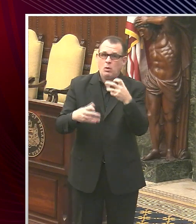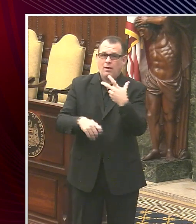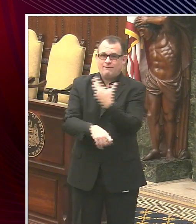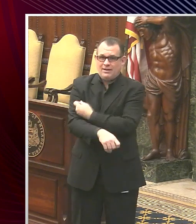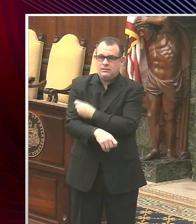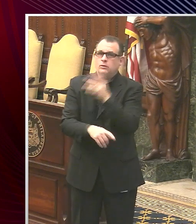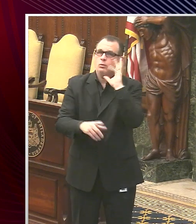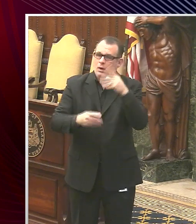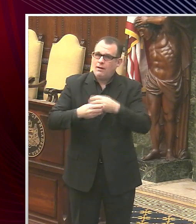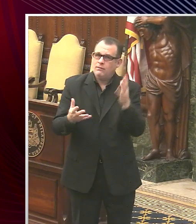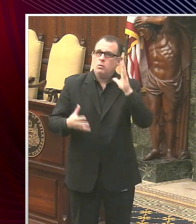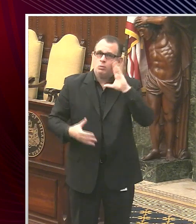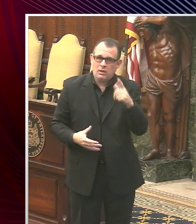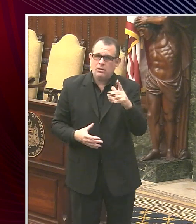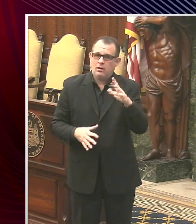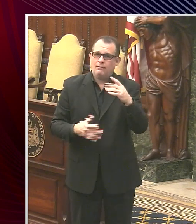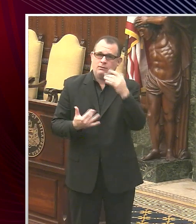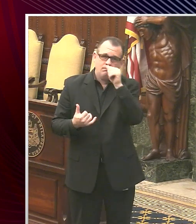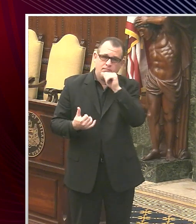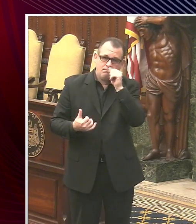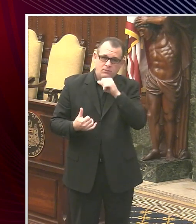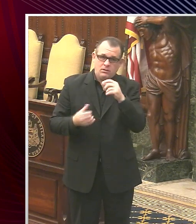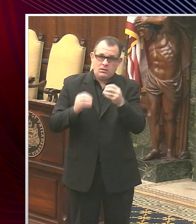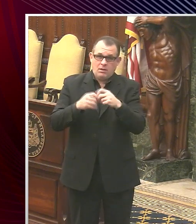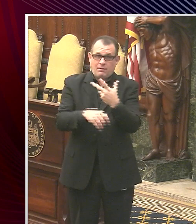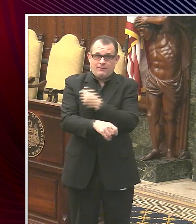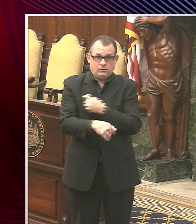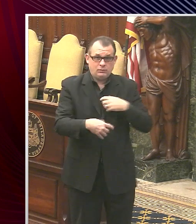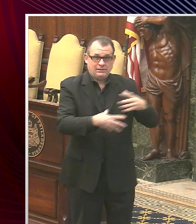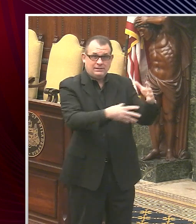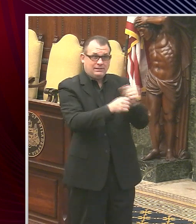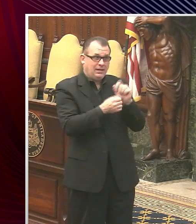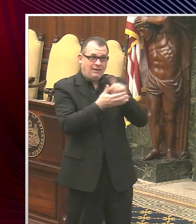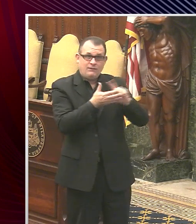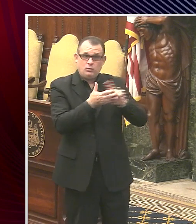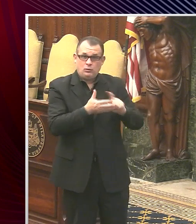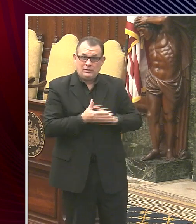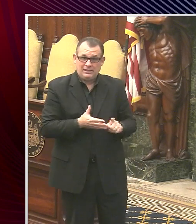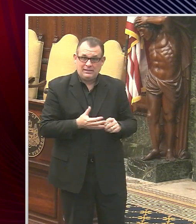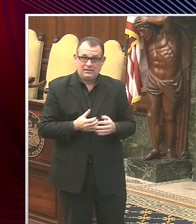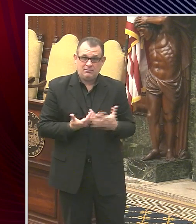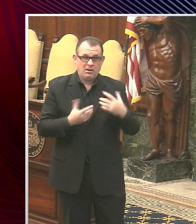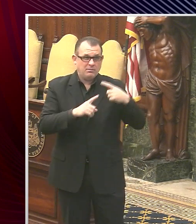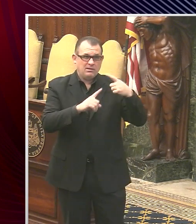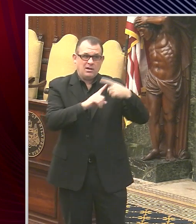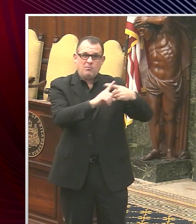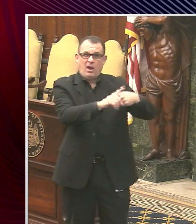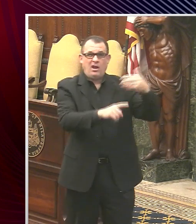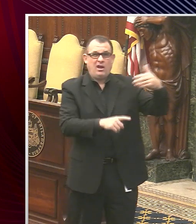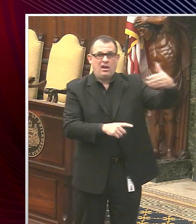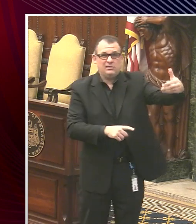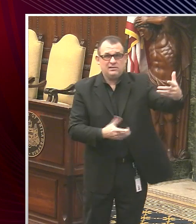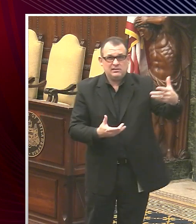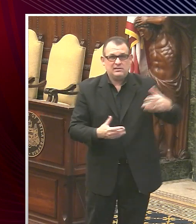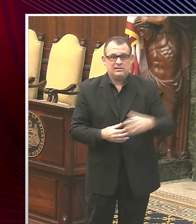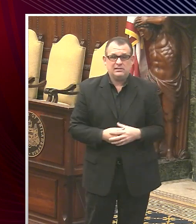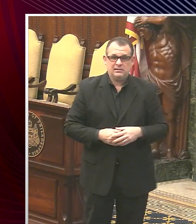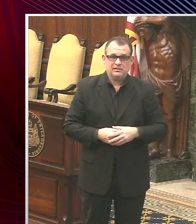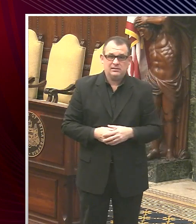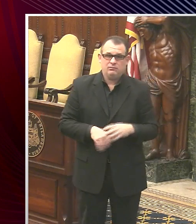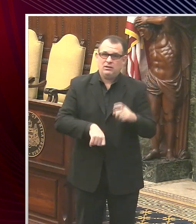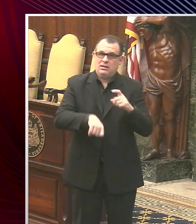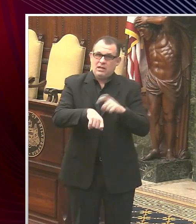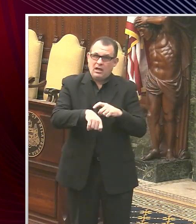get it. But with the number of doses that we're receiving each week now, it's going to take us months to get through everyone. Now, we're doing healthcare workers